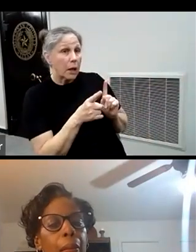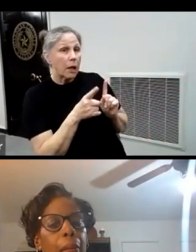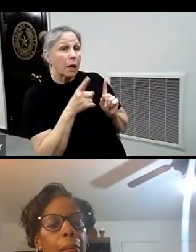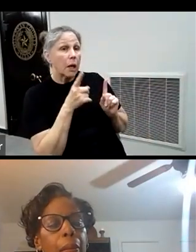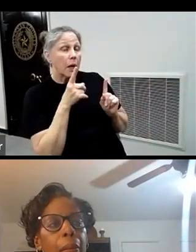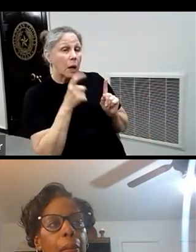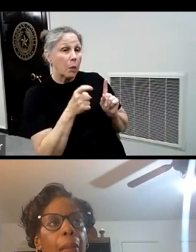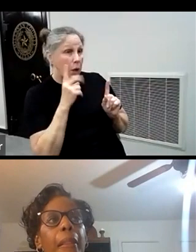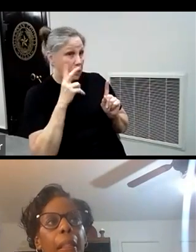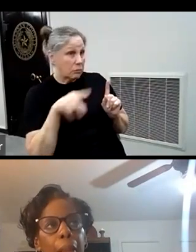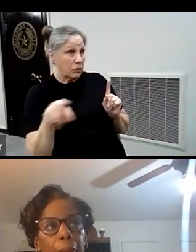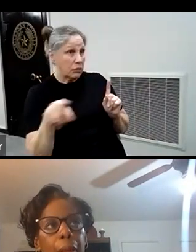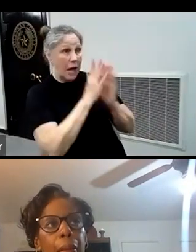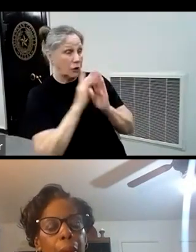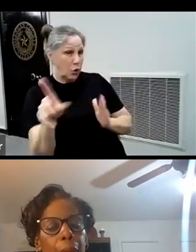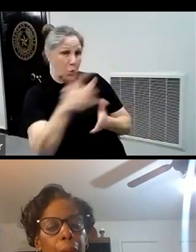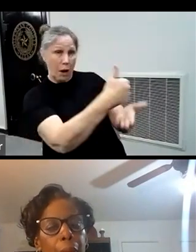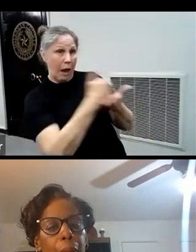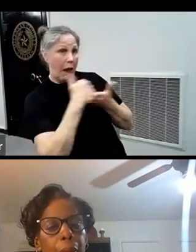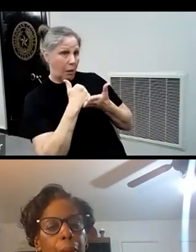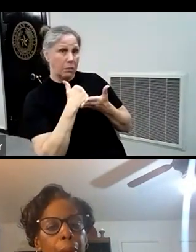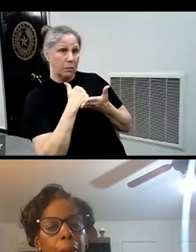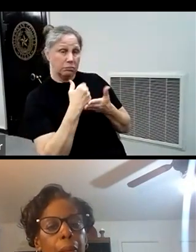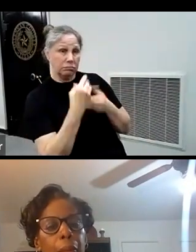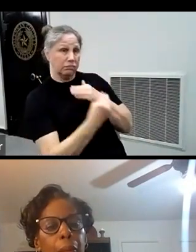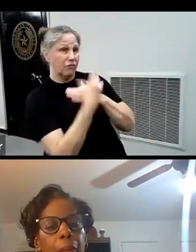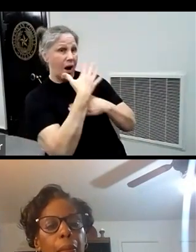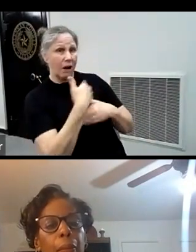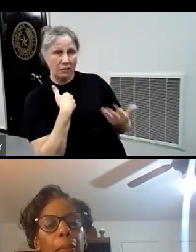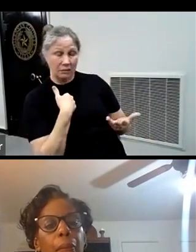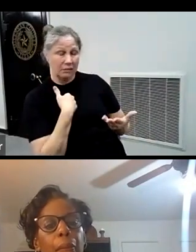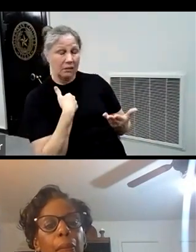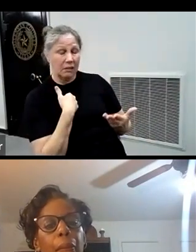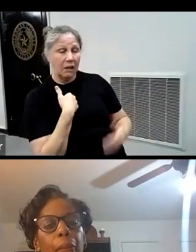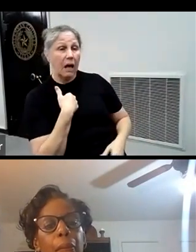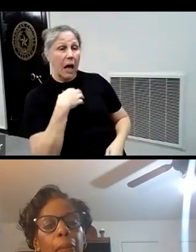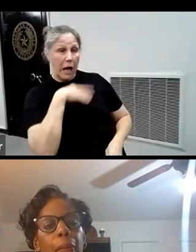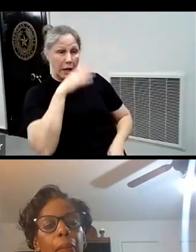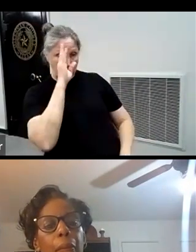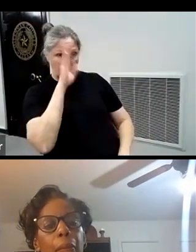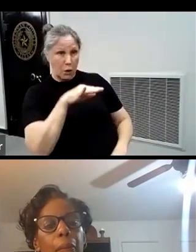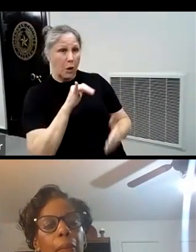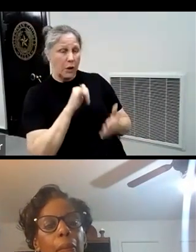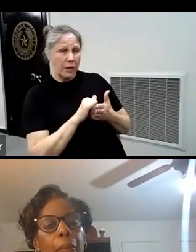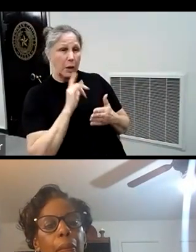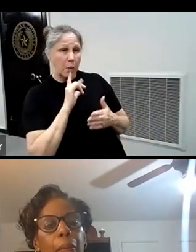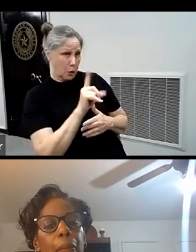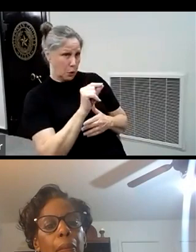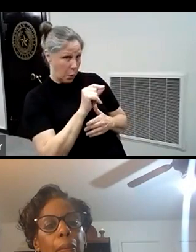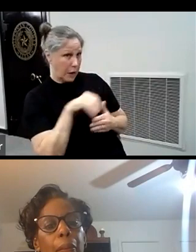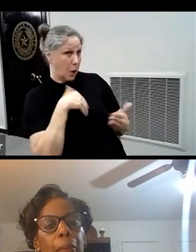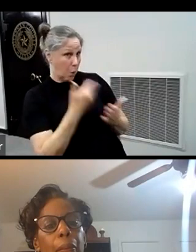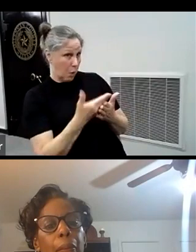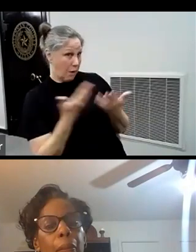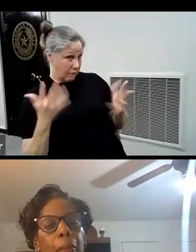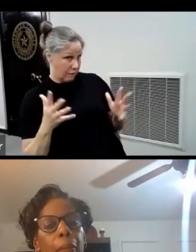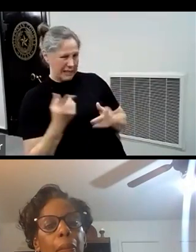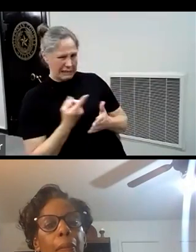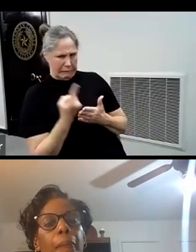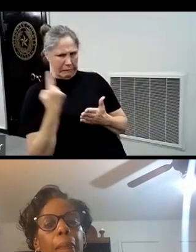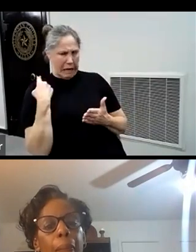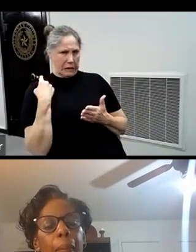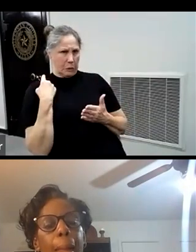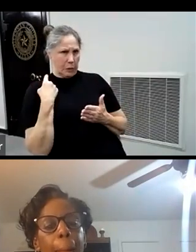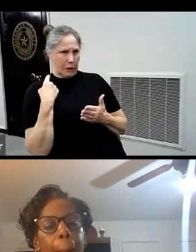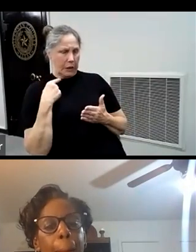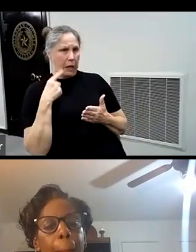some guidance on how to do it. And if, like I say, I think it was around 20 that came in either at the end of last week or the